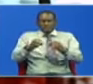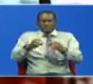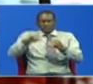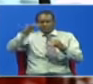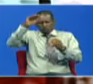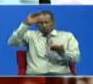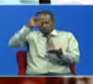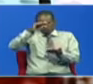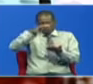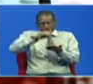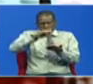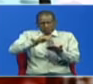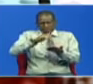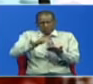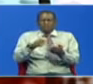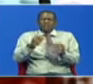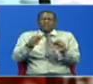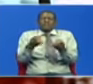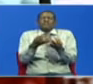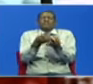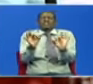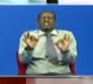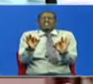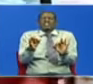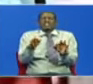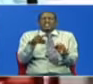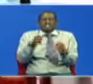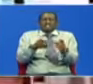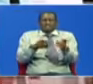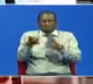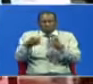that you'll lift the restrictions imposed in the county?